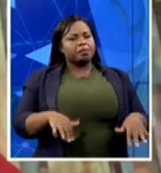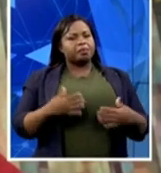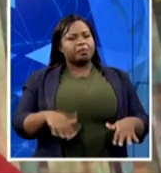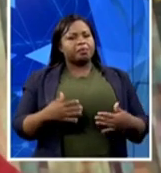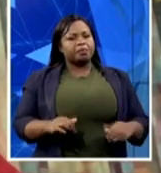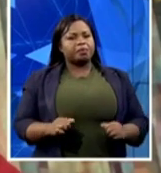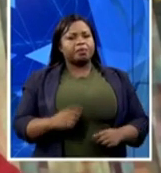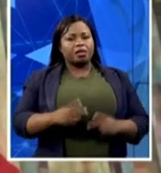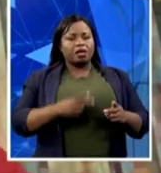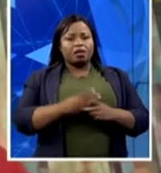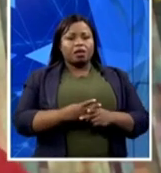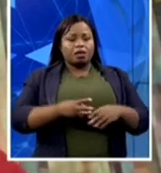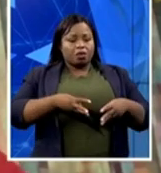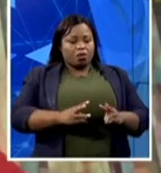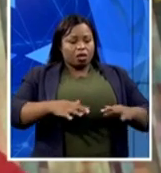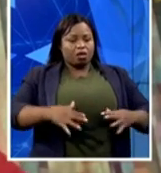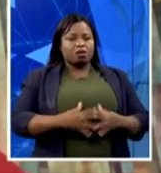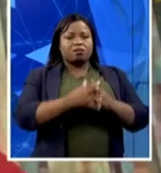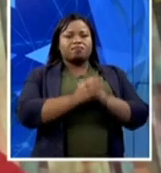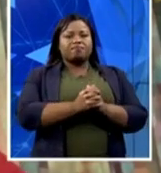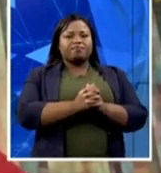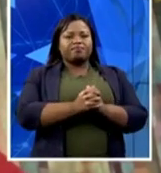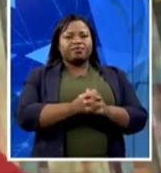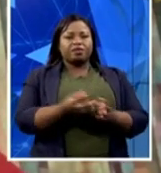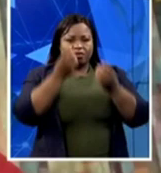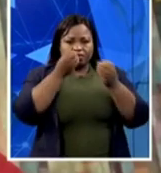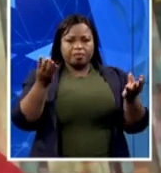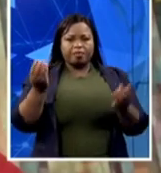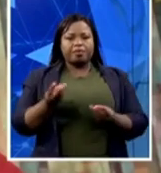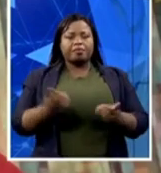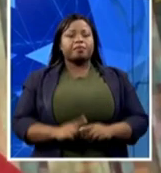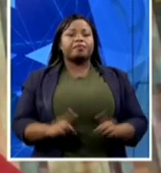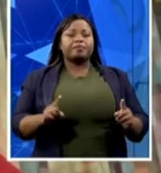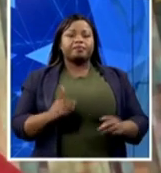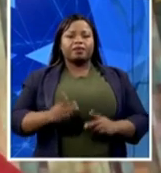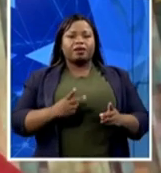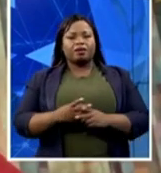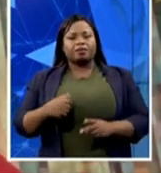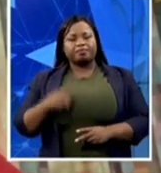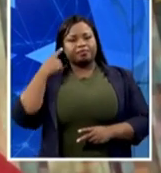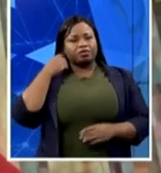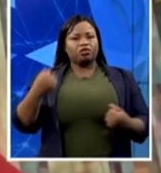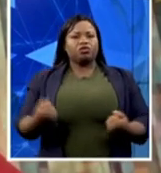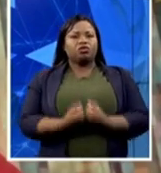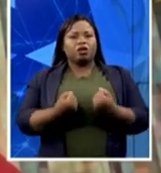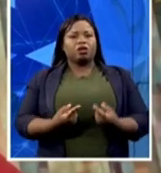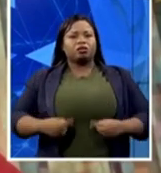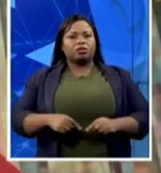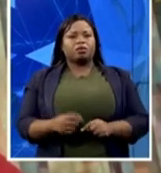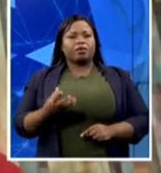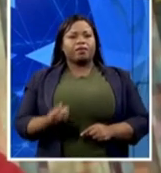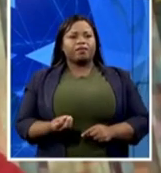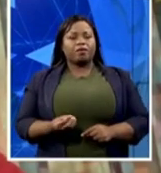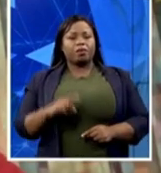he has put out there. I think it'll always be a challenge. Being an African and to